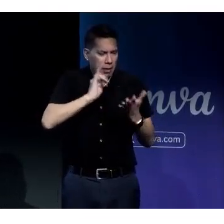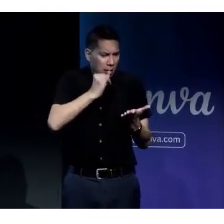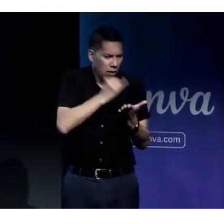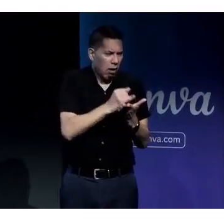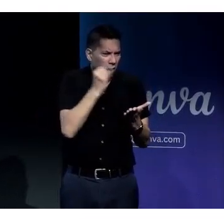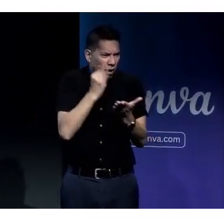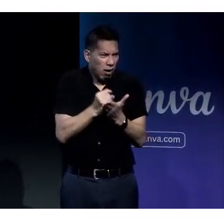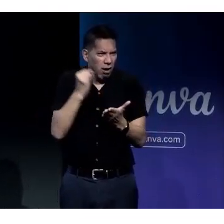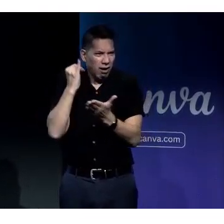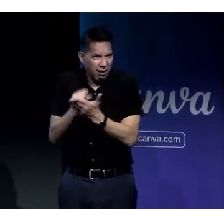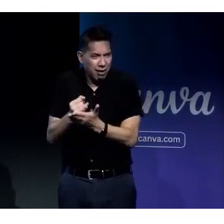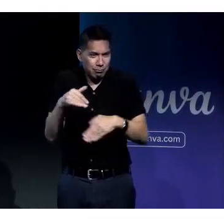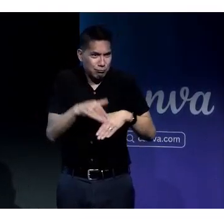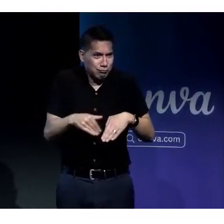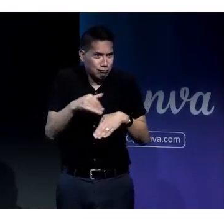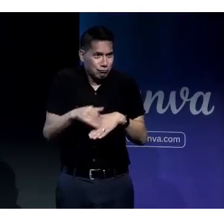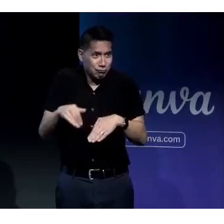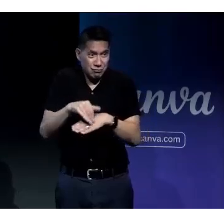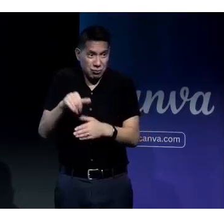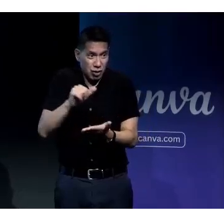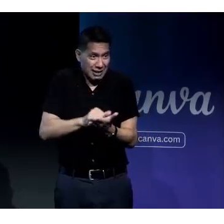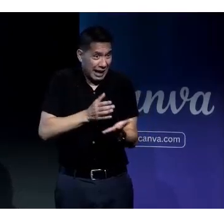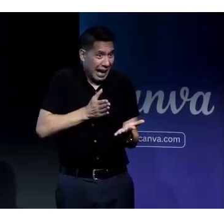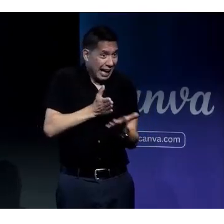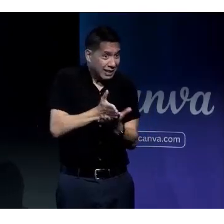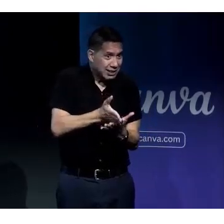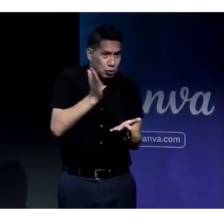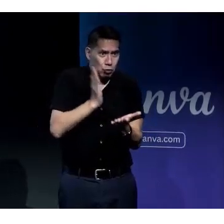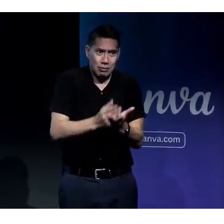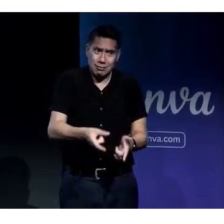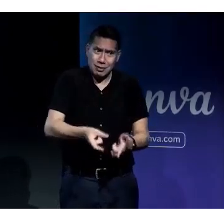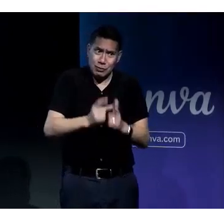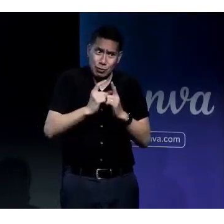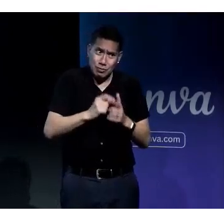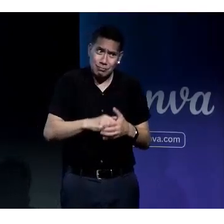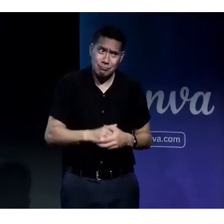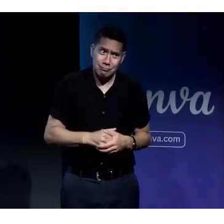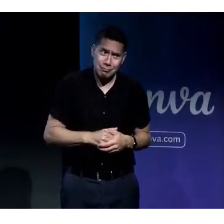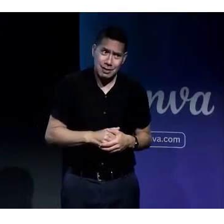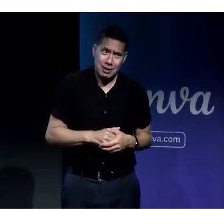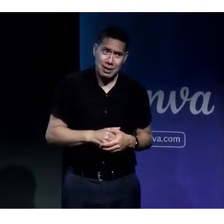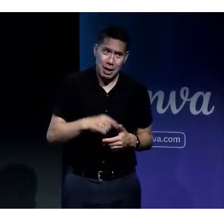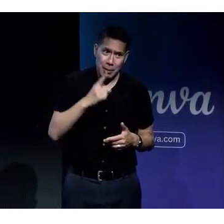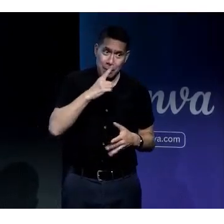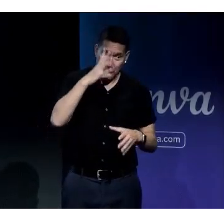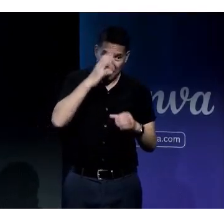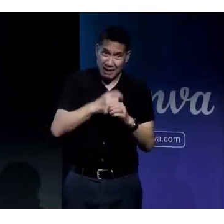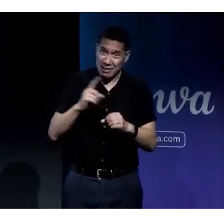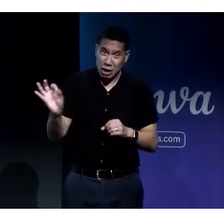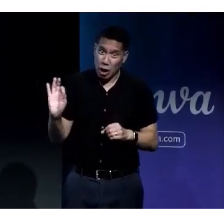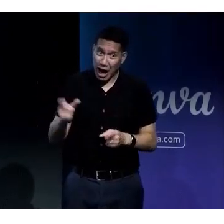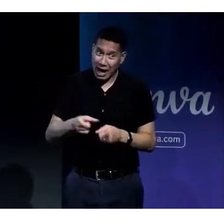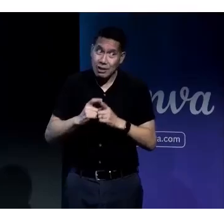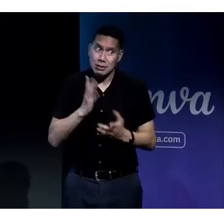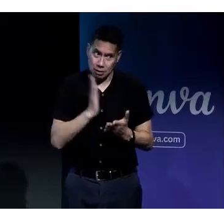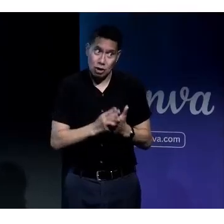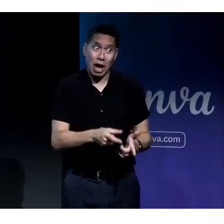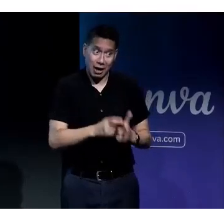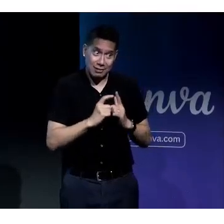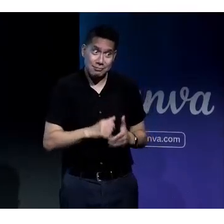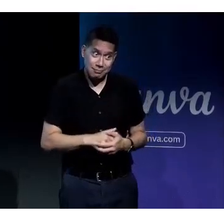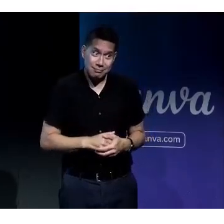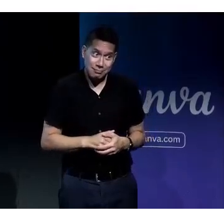And yes, you're absolutely correct. Accessibility is actually pretty hard. Don't believe anyone that tells you otherwise. They're probably trying to sell you